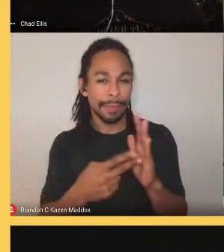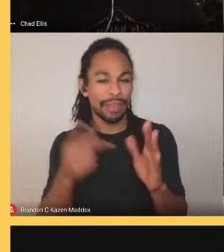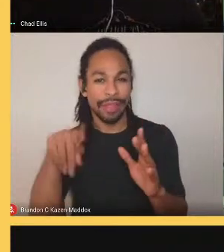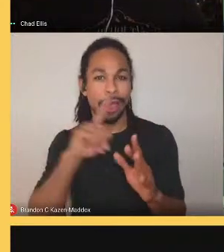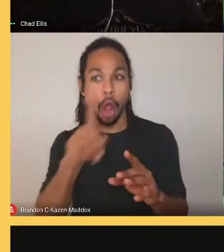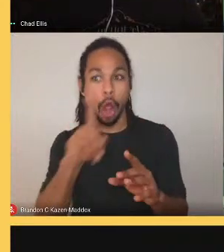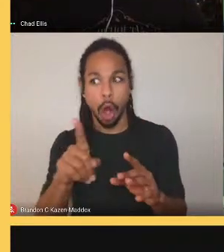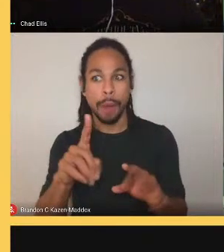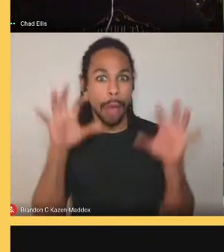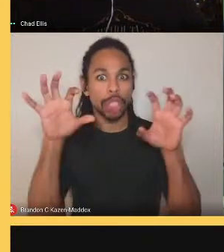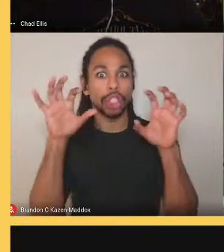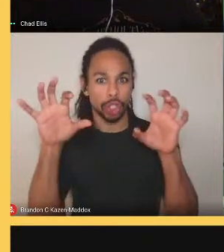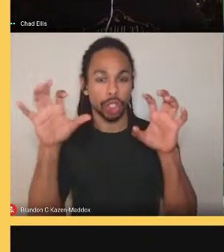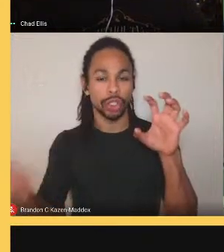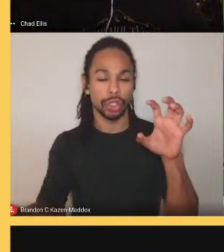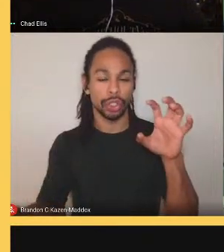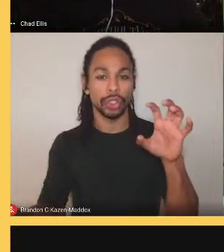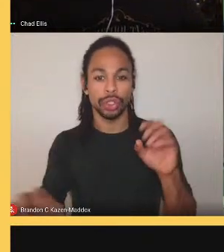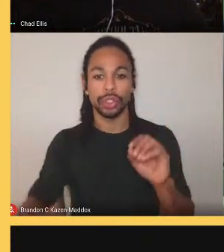they may be